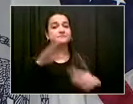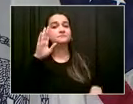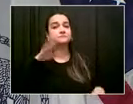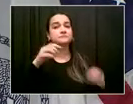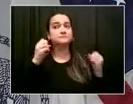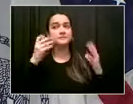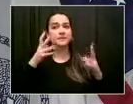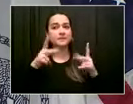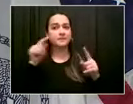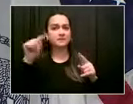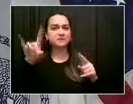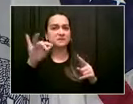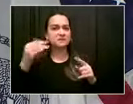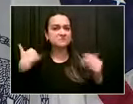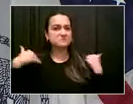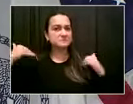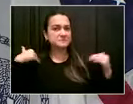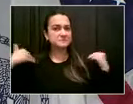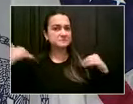having alcohol